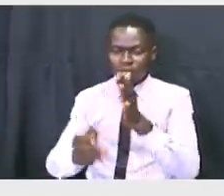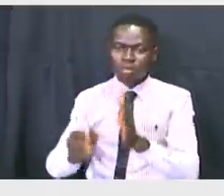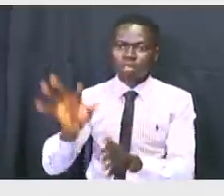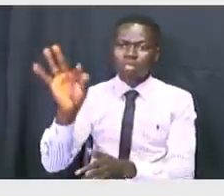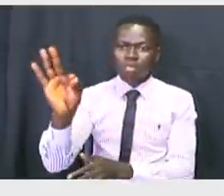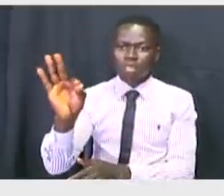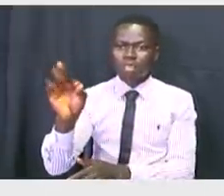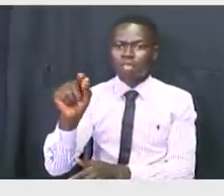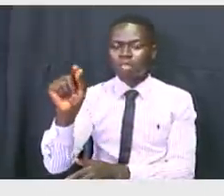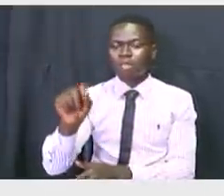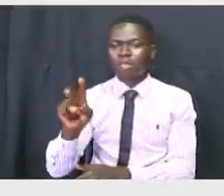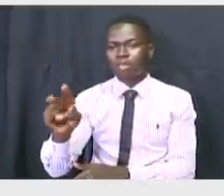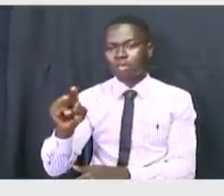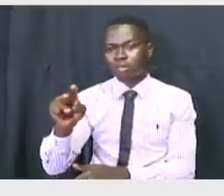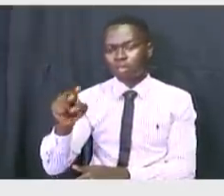man of the books.